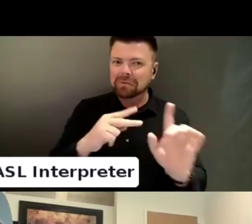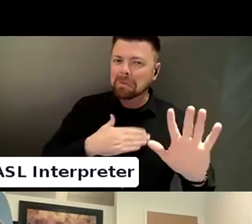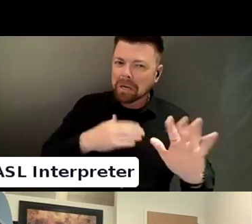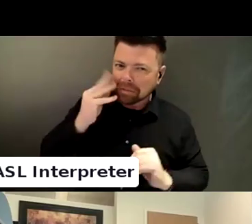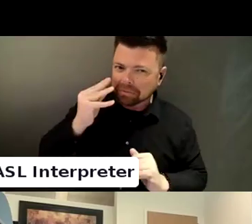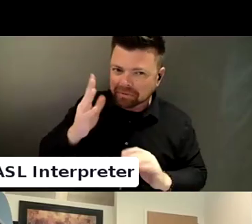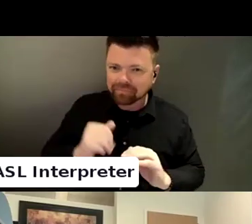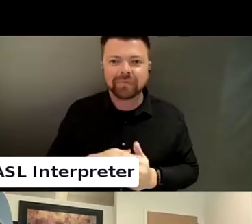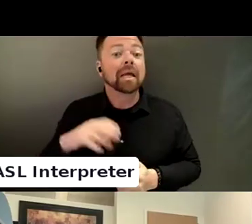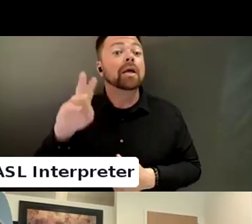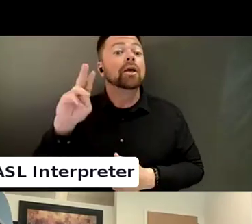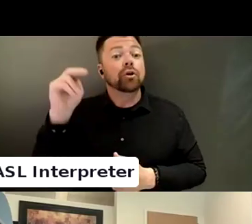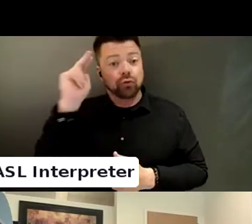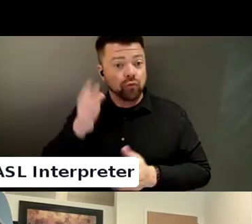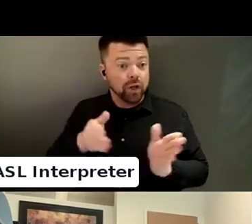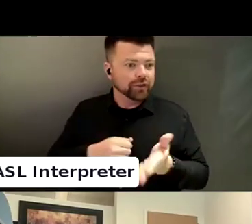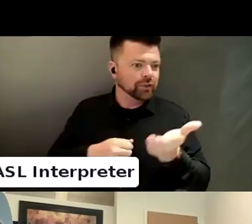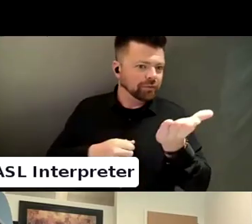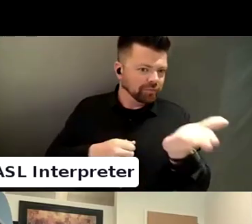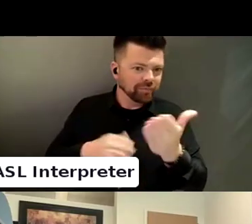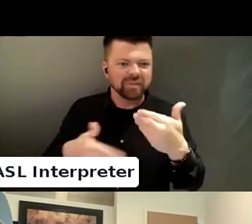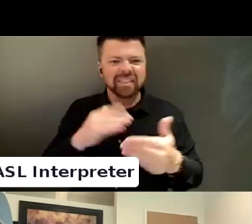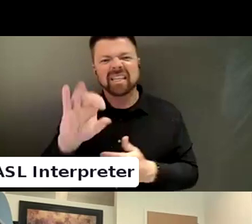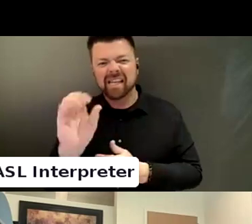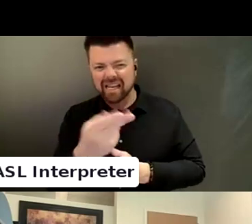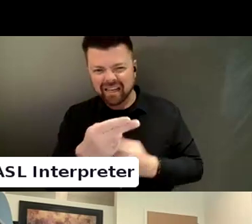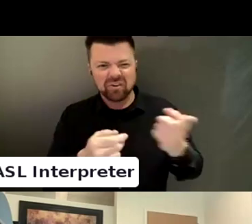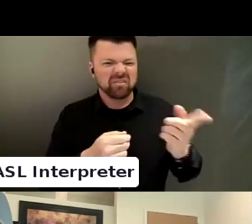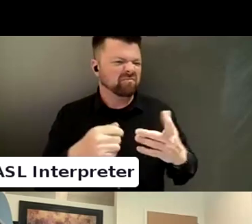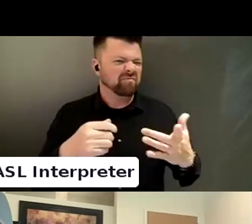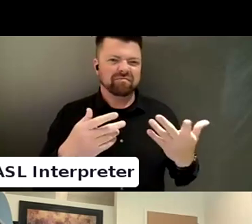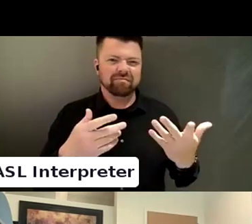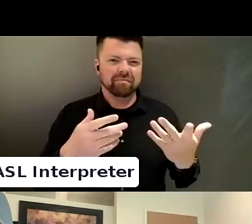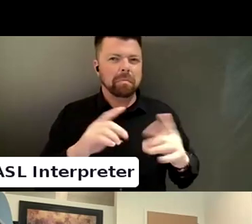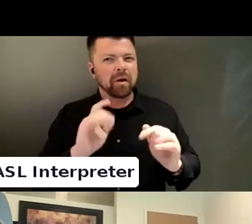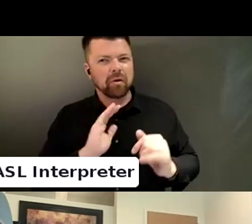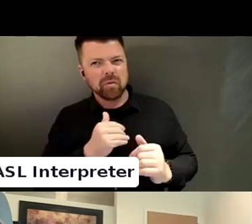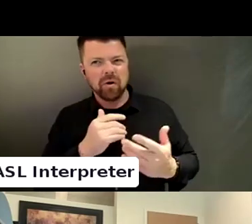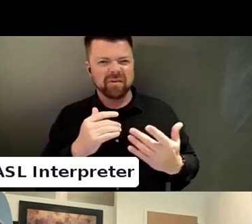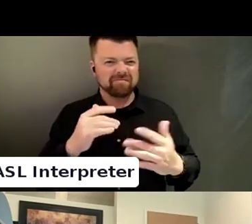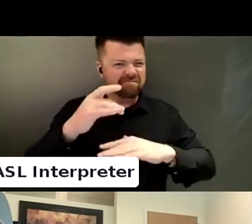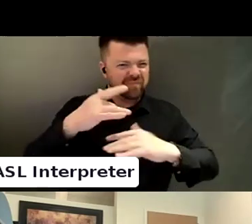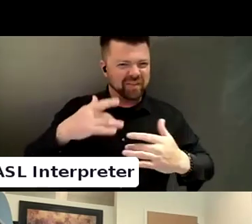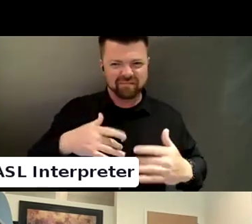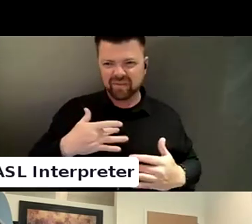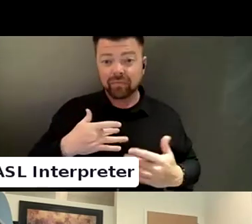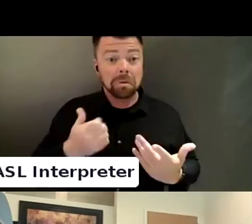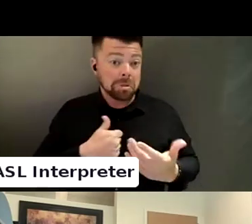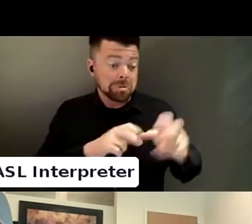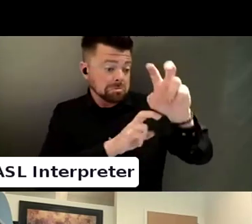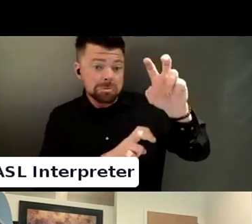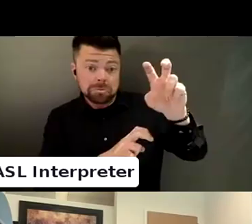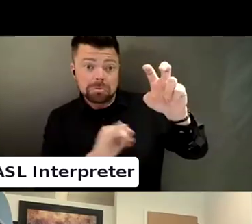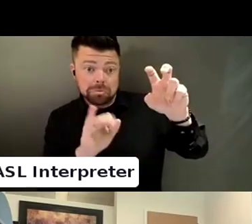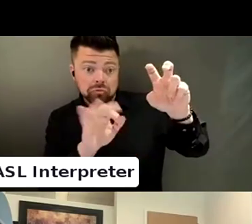the neurologist to give us our physiological perspective. Is that I live with a spinal cord injury, and I will tell you,